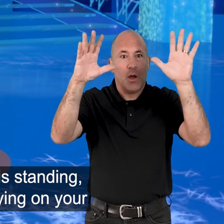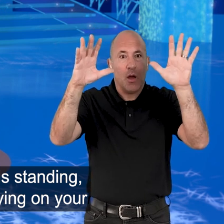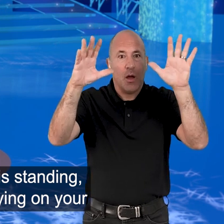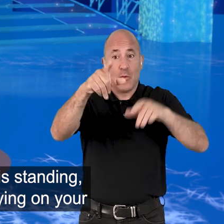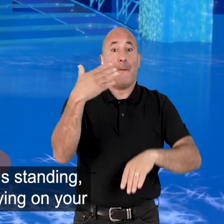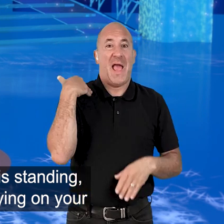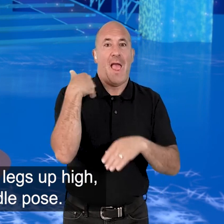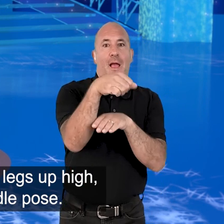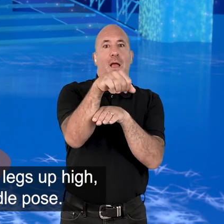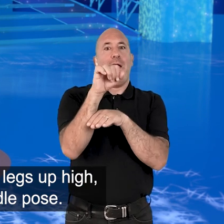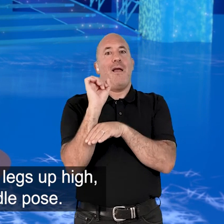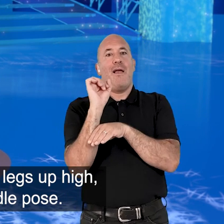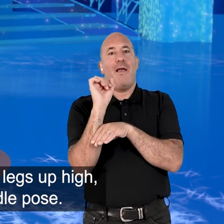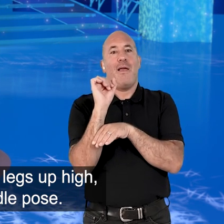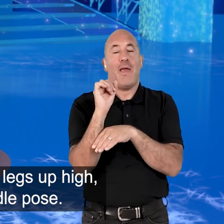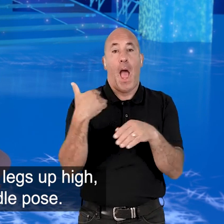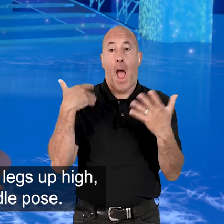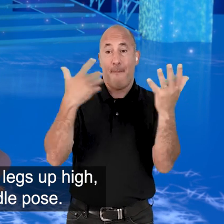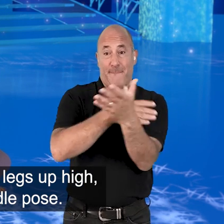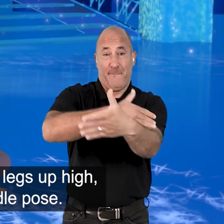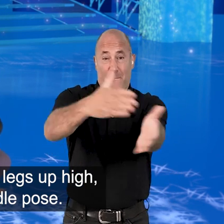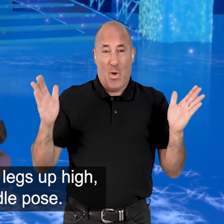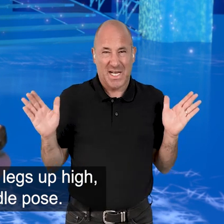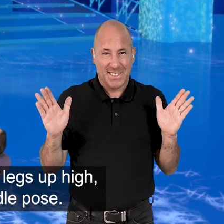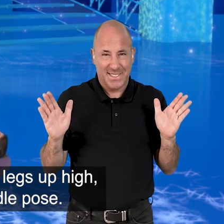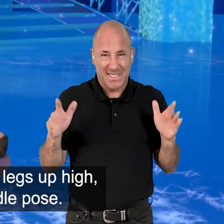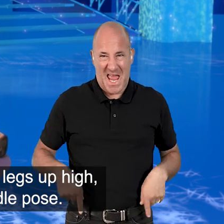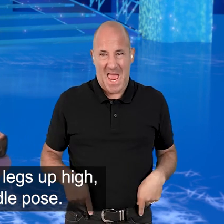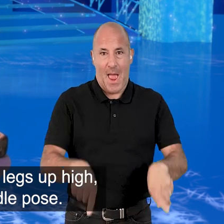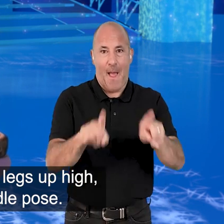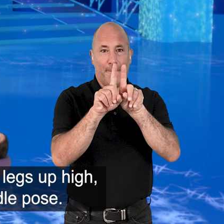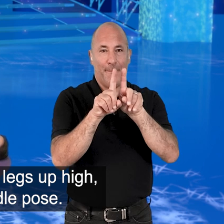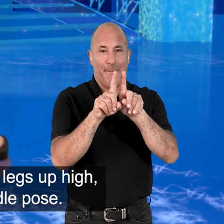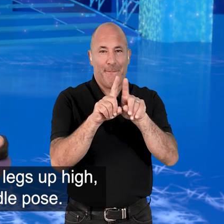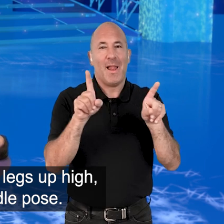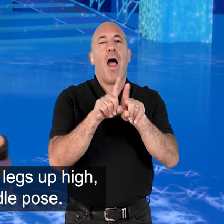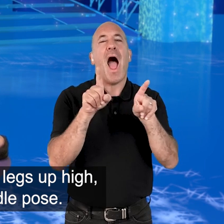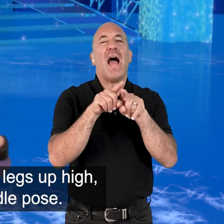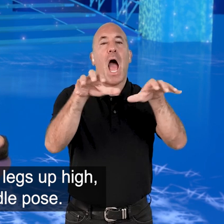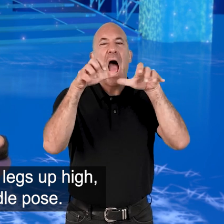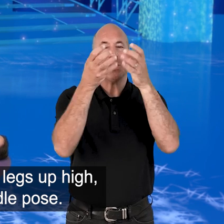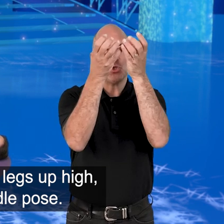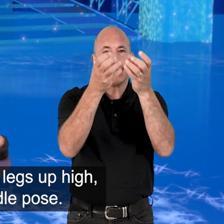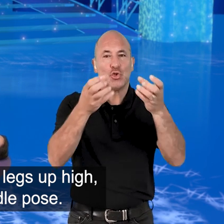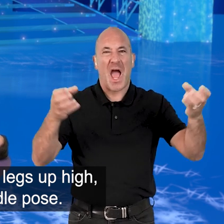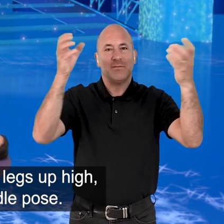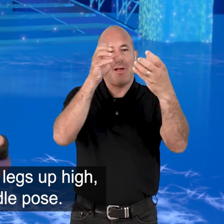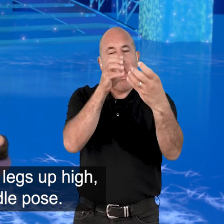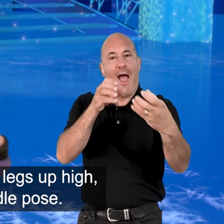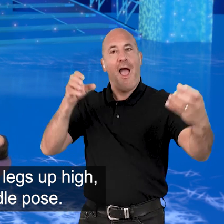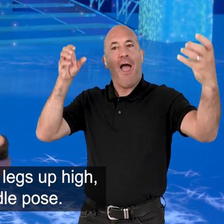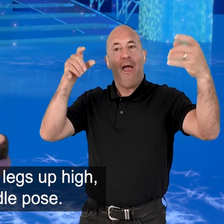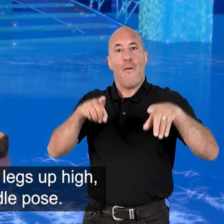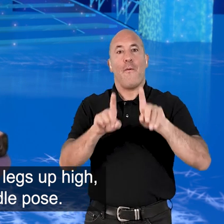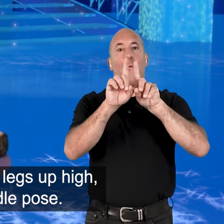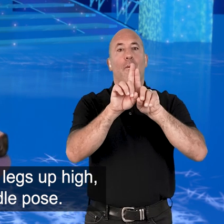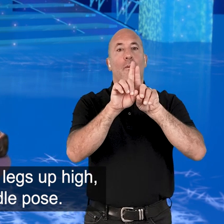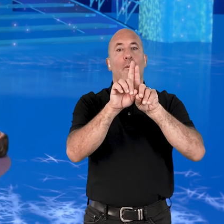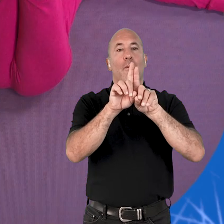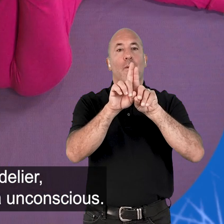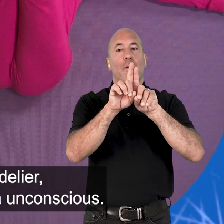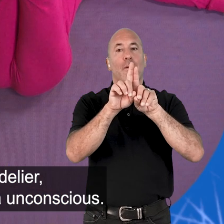Now lying on your backs, take your arms wide and your legs up high, making the ice chandelier in candle